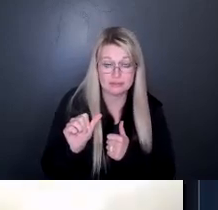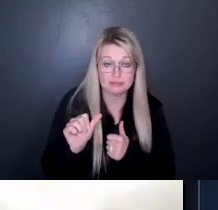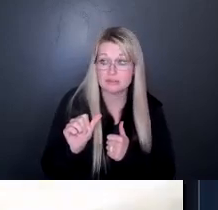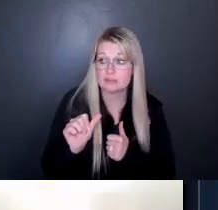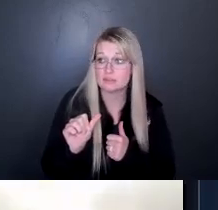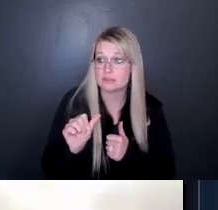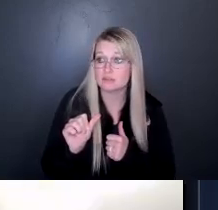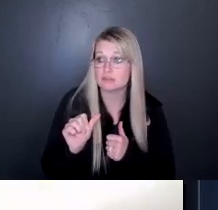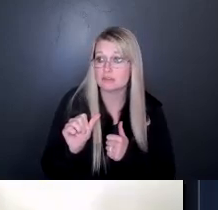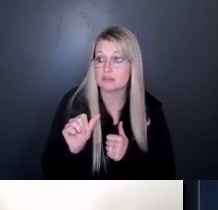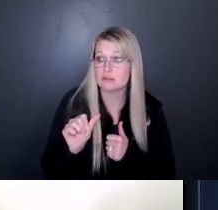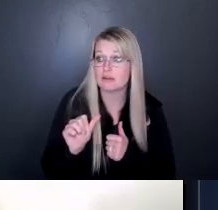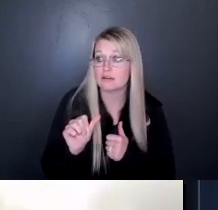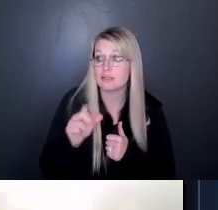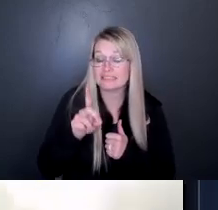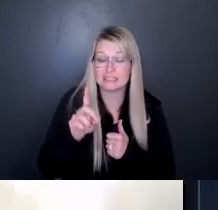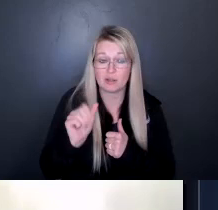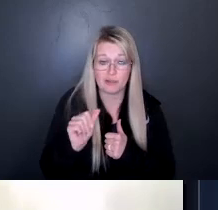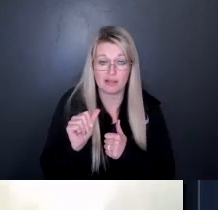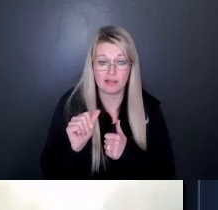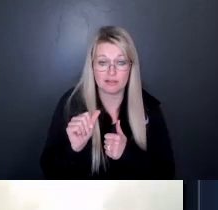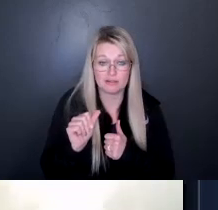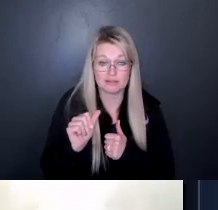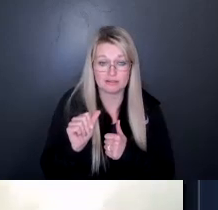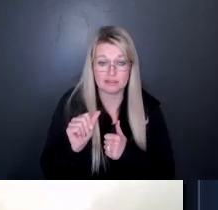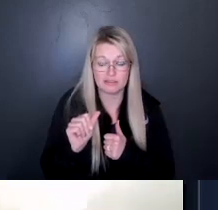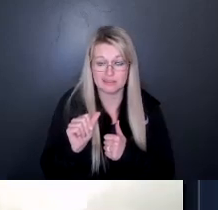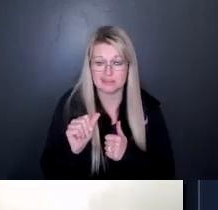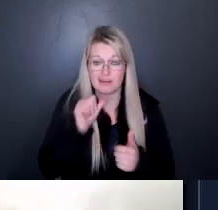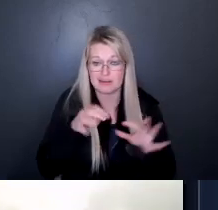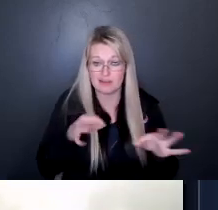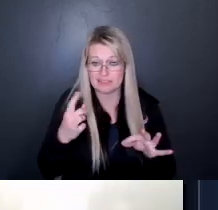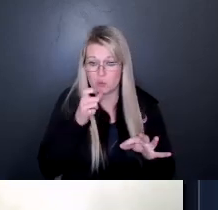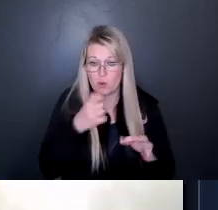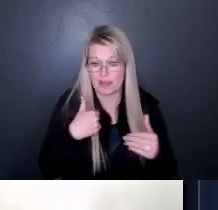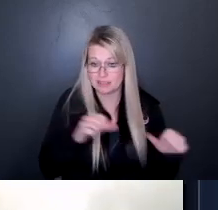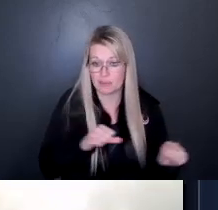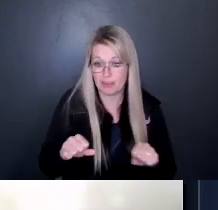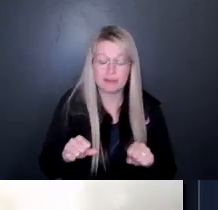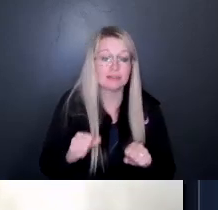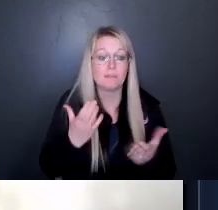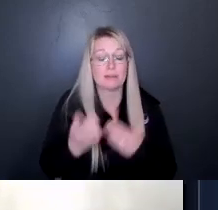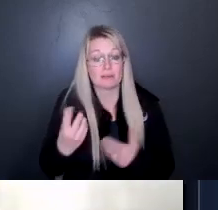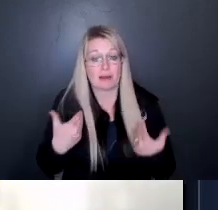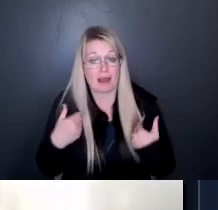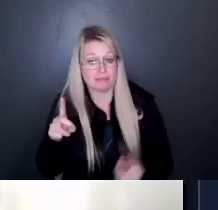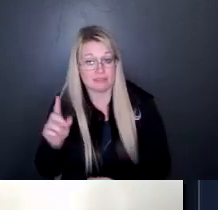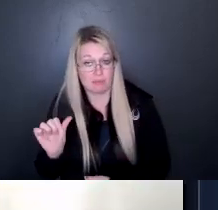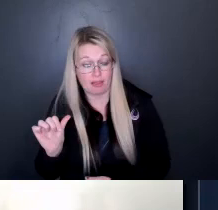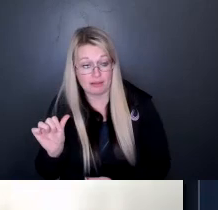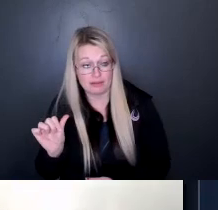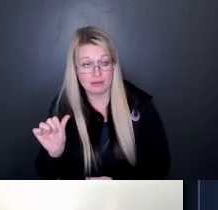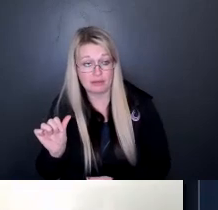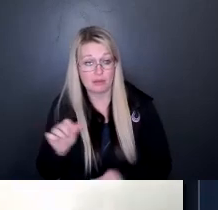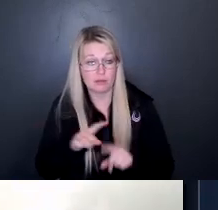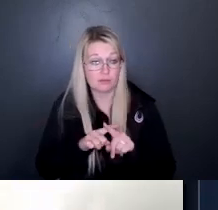Remember, disability is not an inability. Somebody may have a disability, but